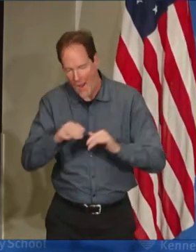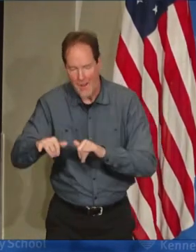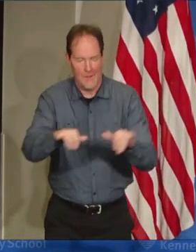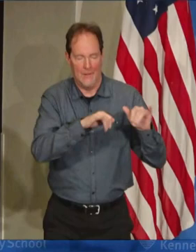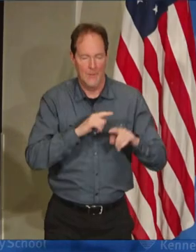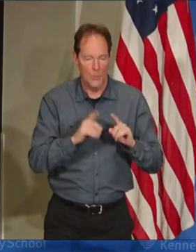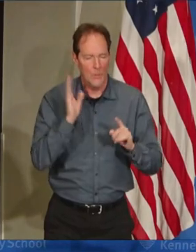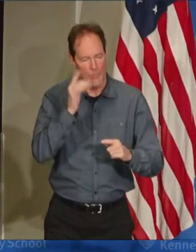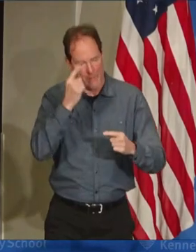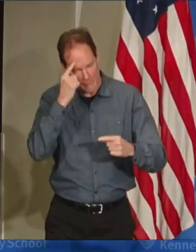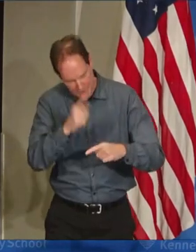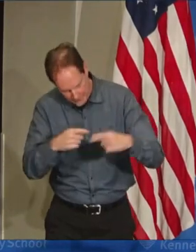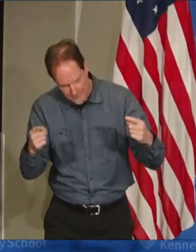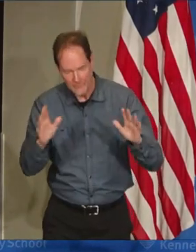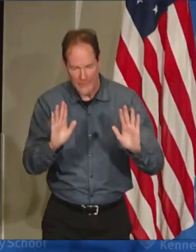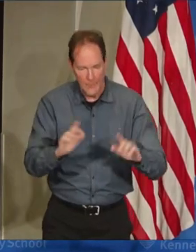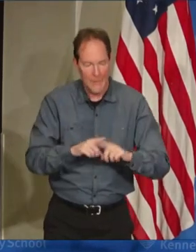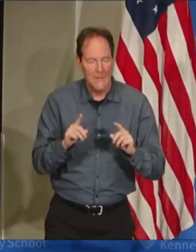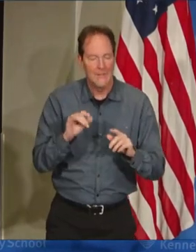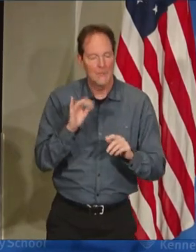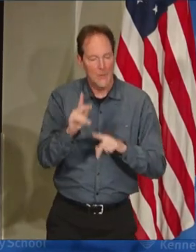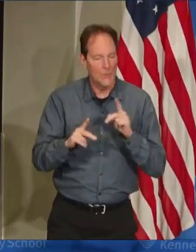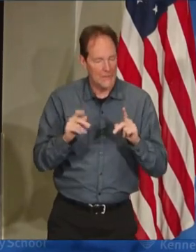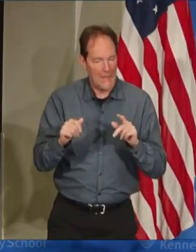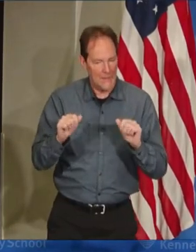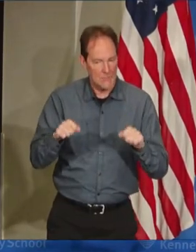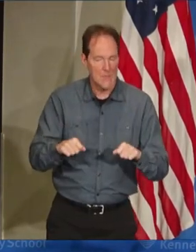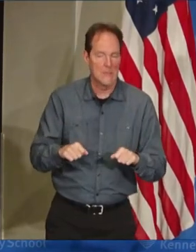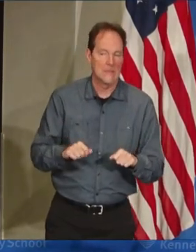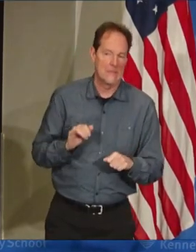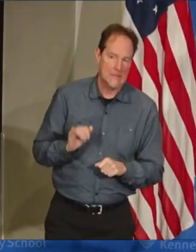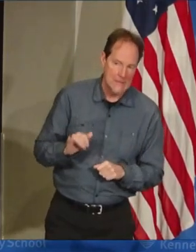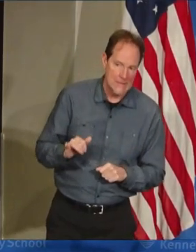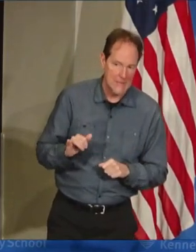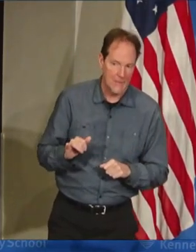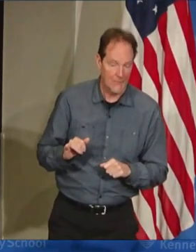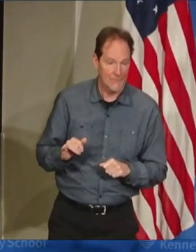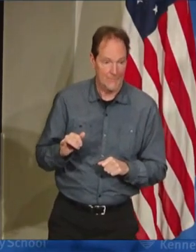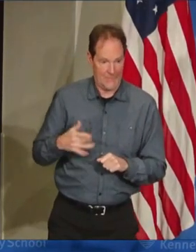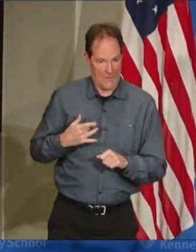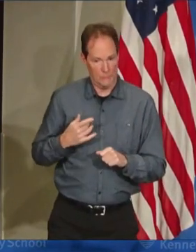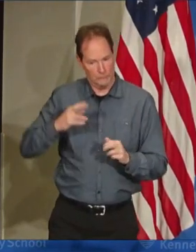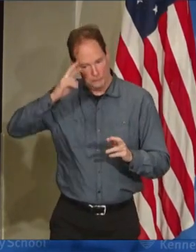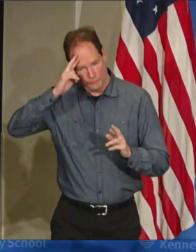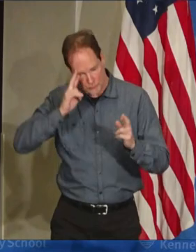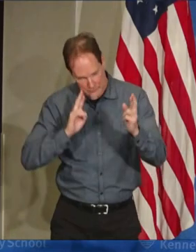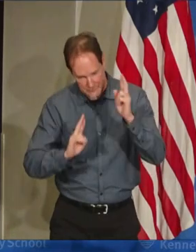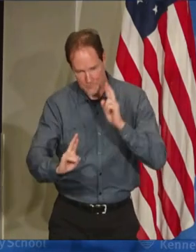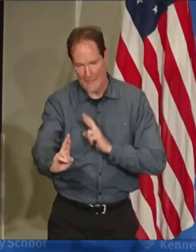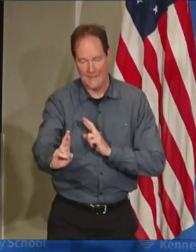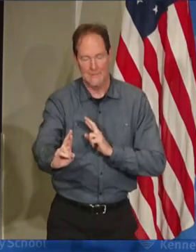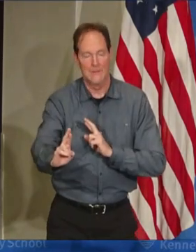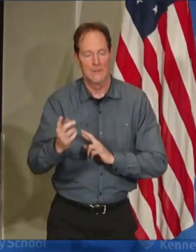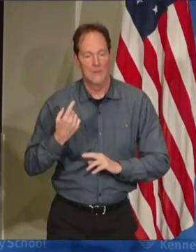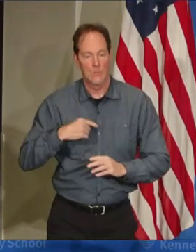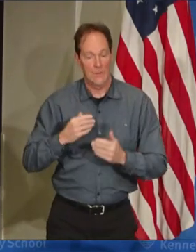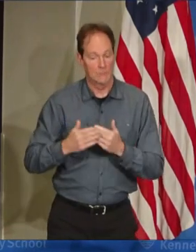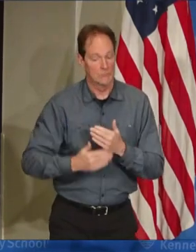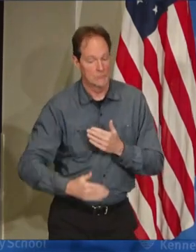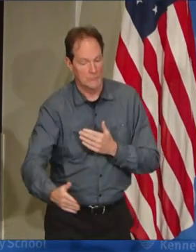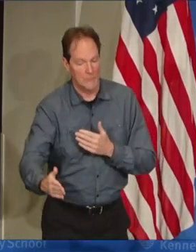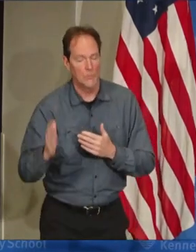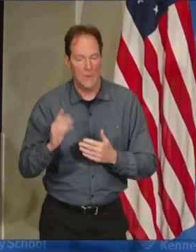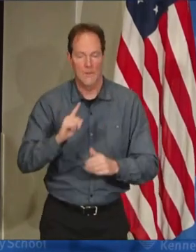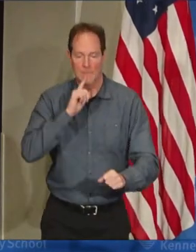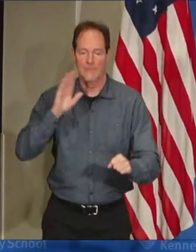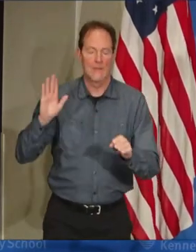we can get people's buy-in, feel like they're respected, then as we move forward, we'll have a